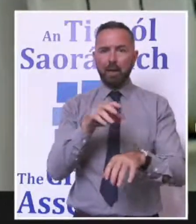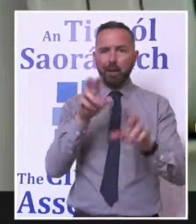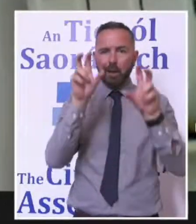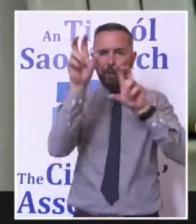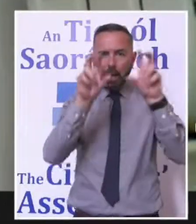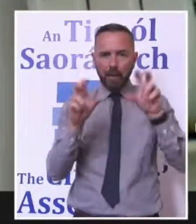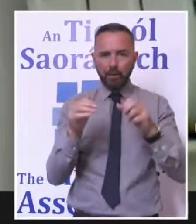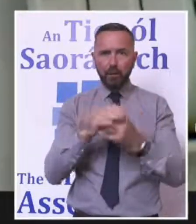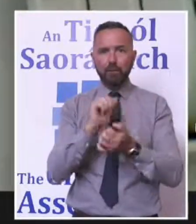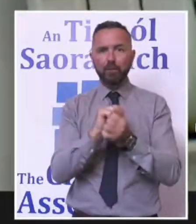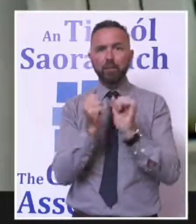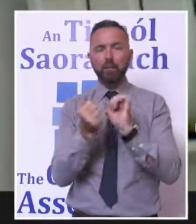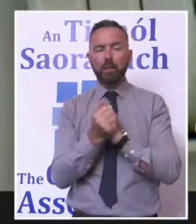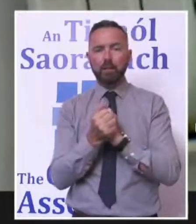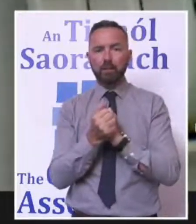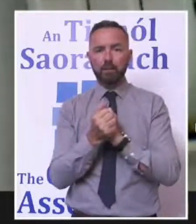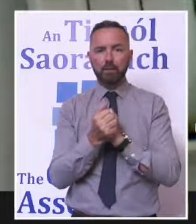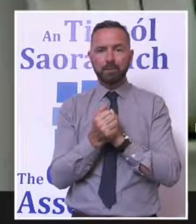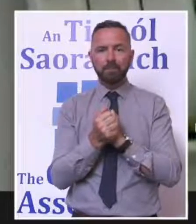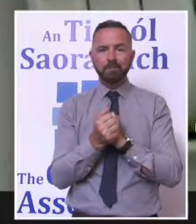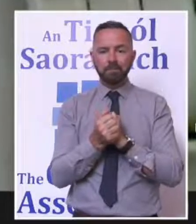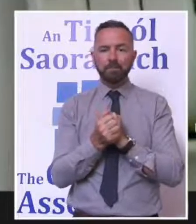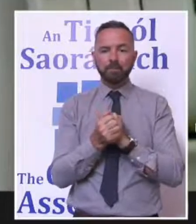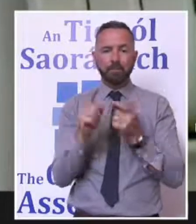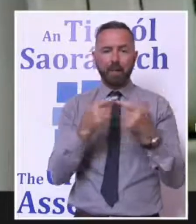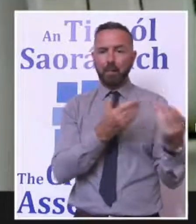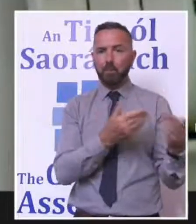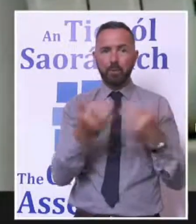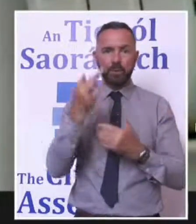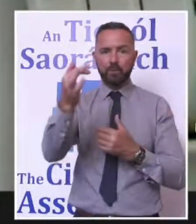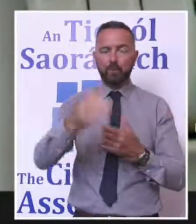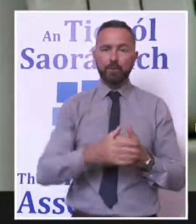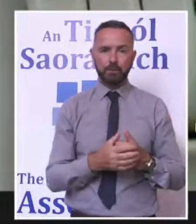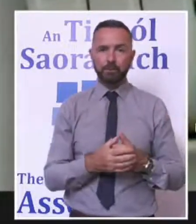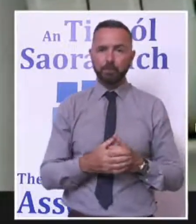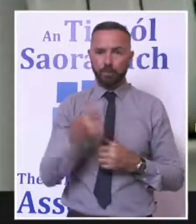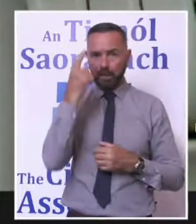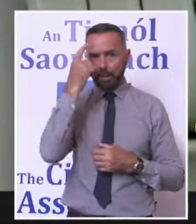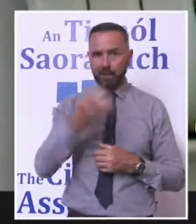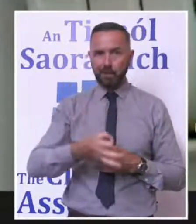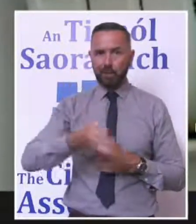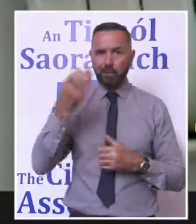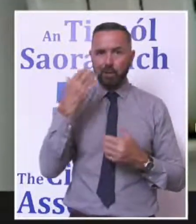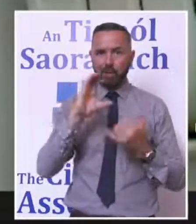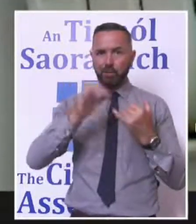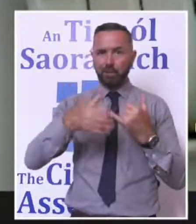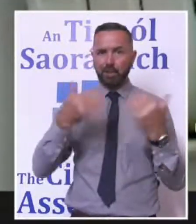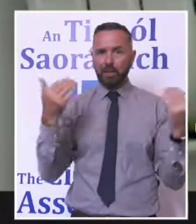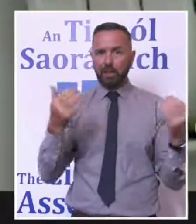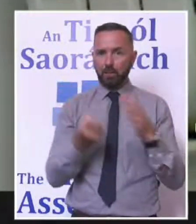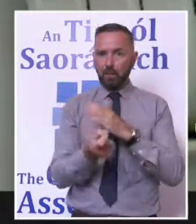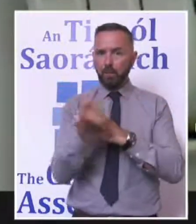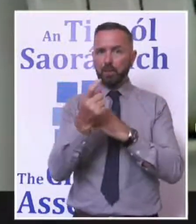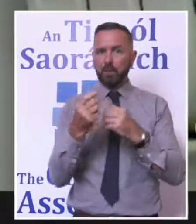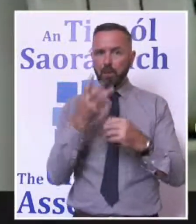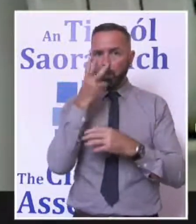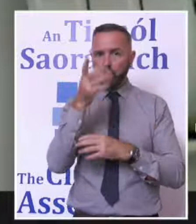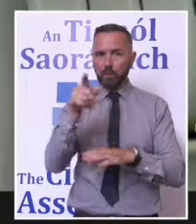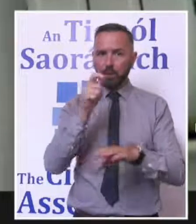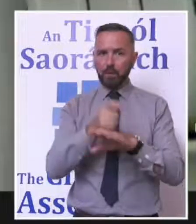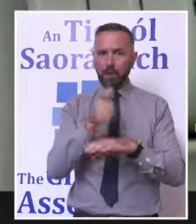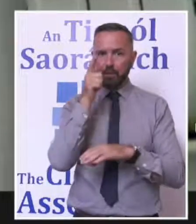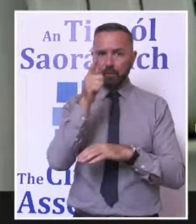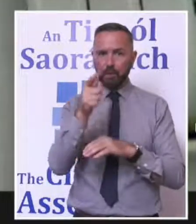great area, this great place of the world, and take it forward. I think it's a tremendous opportunity, and I absolutely wish you the very, very